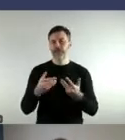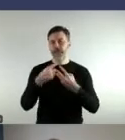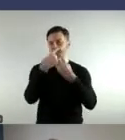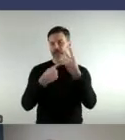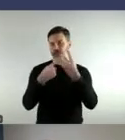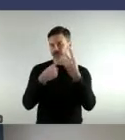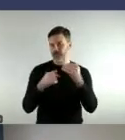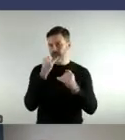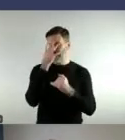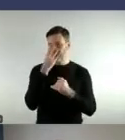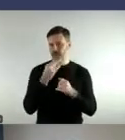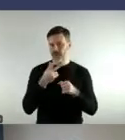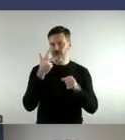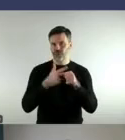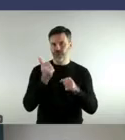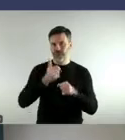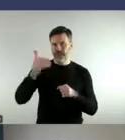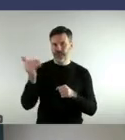and it's